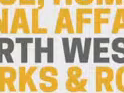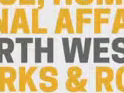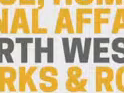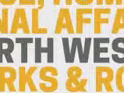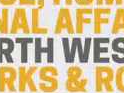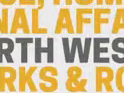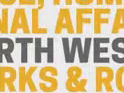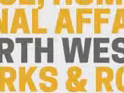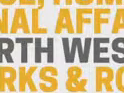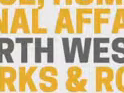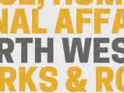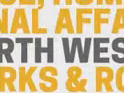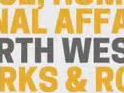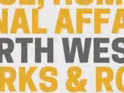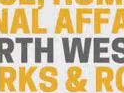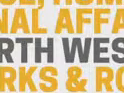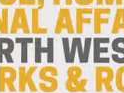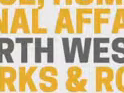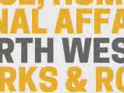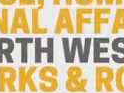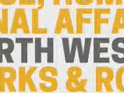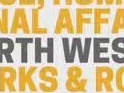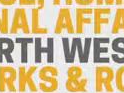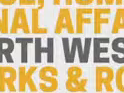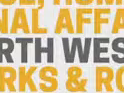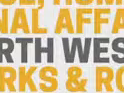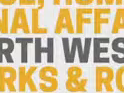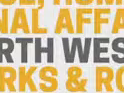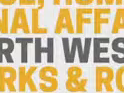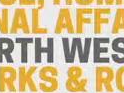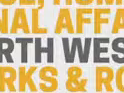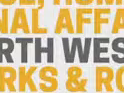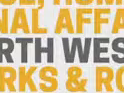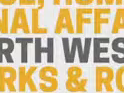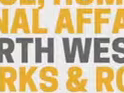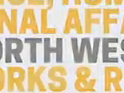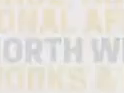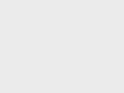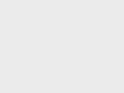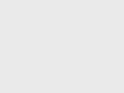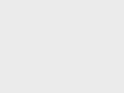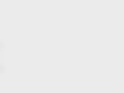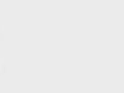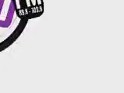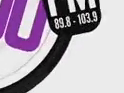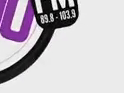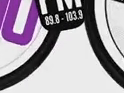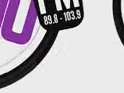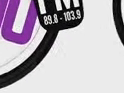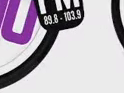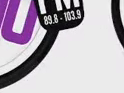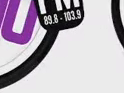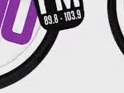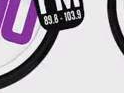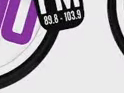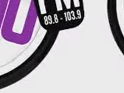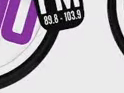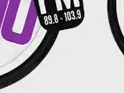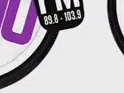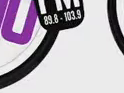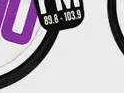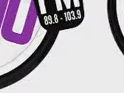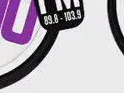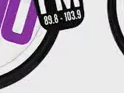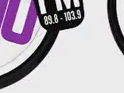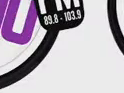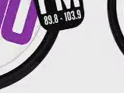efficiency. Reporting lines with regard to core functions have also been streamlined to ensure proper coordination